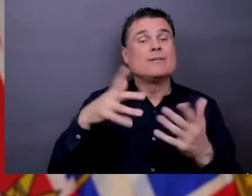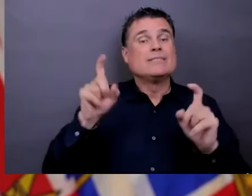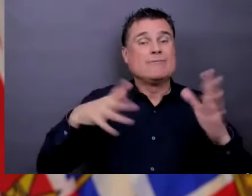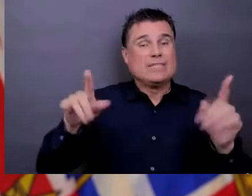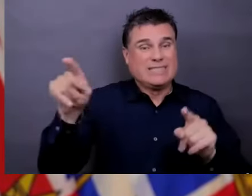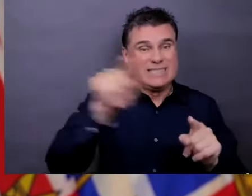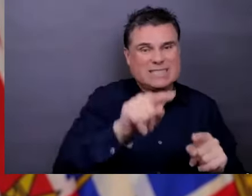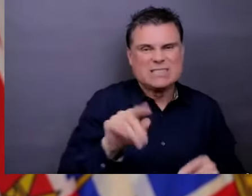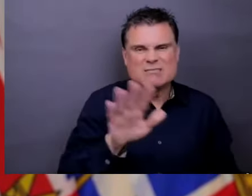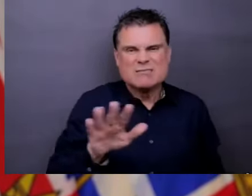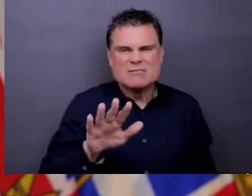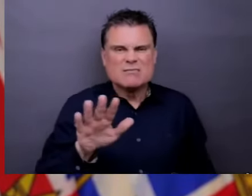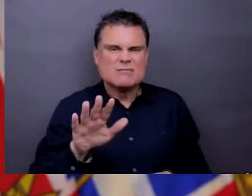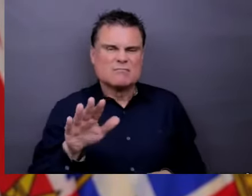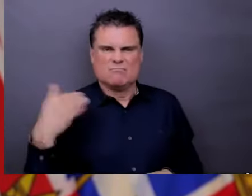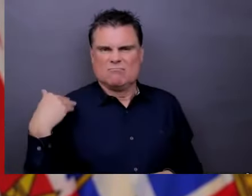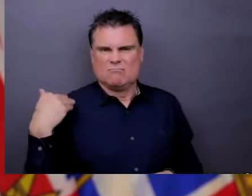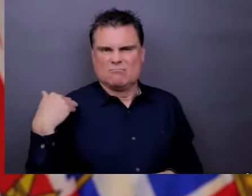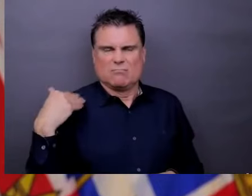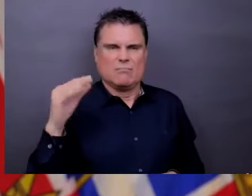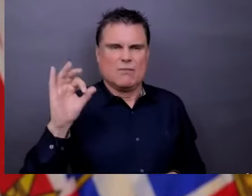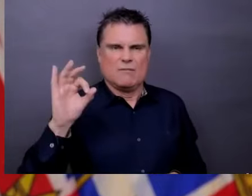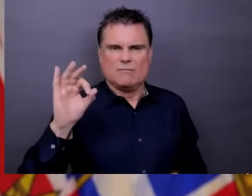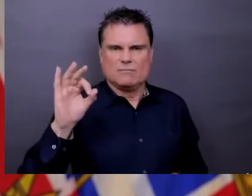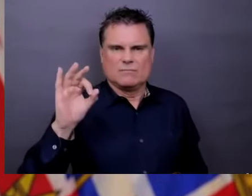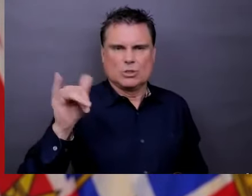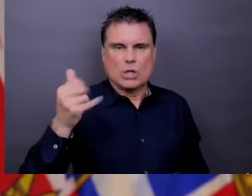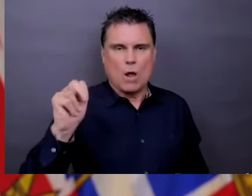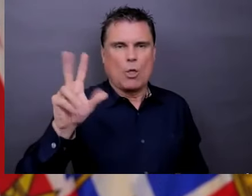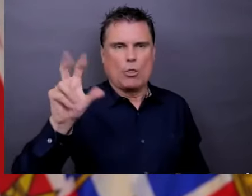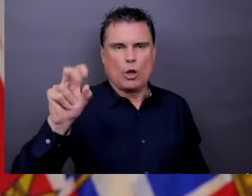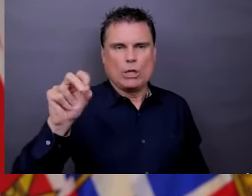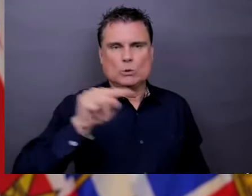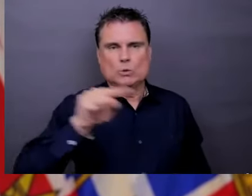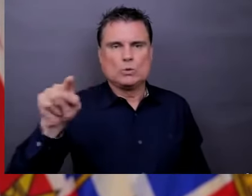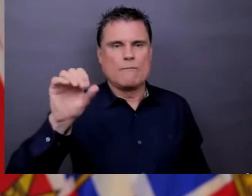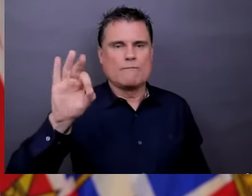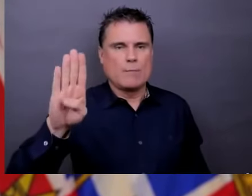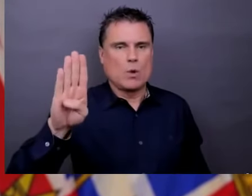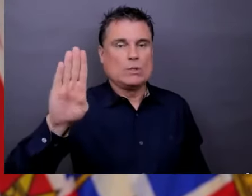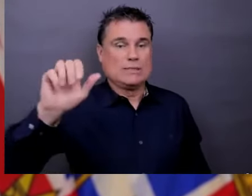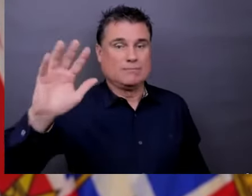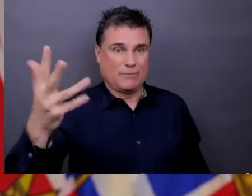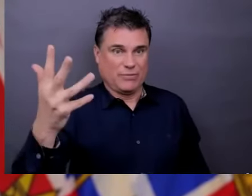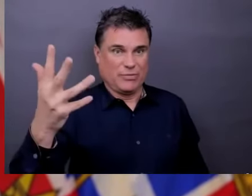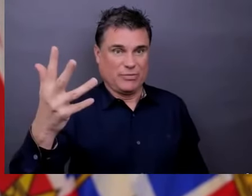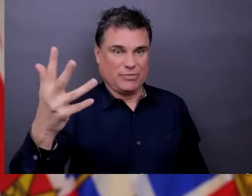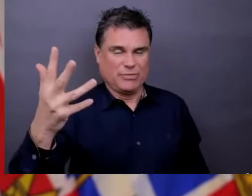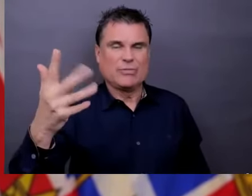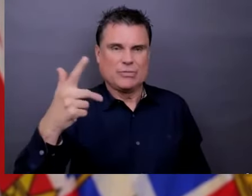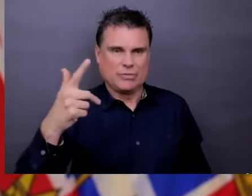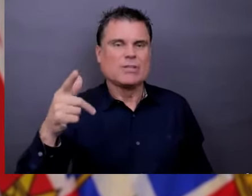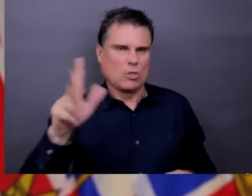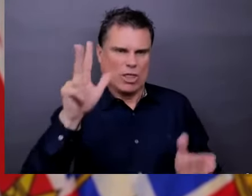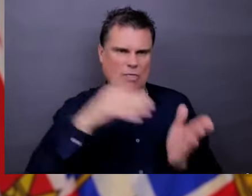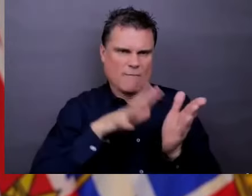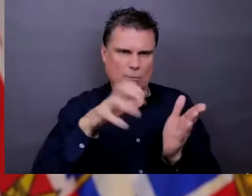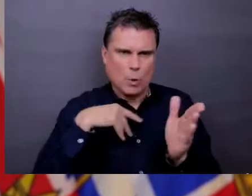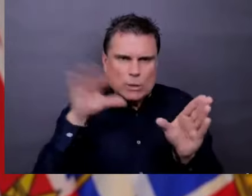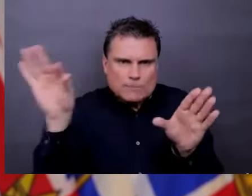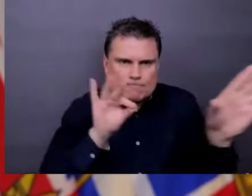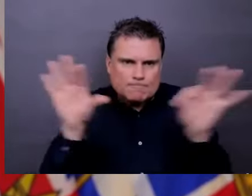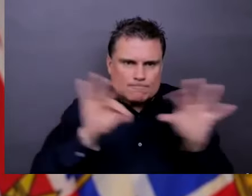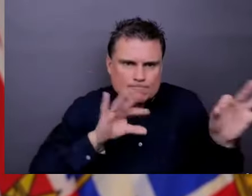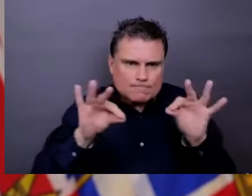5th. And of those, we found only three were confirmed to be variants of concern with whole genome